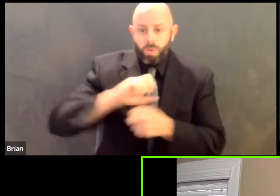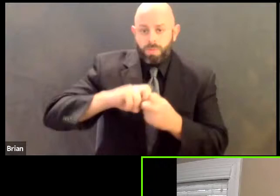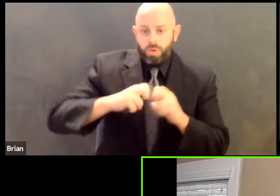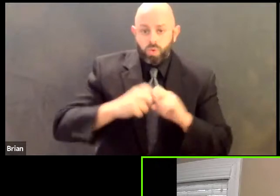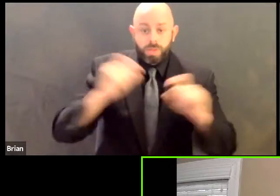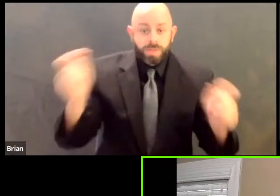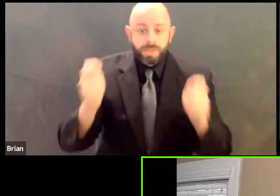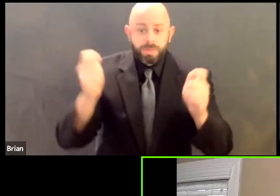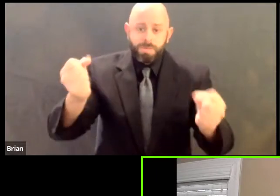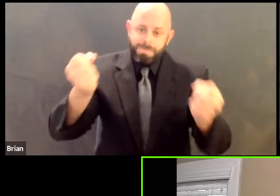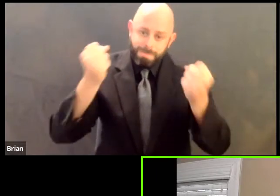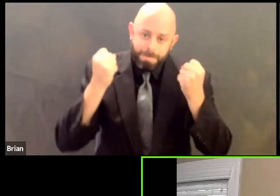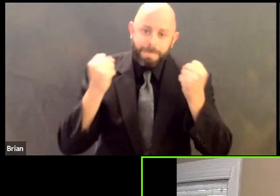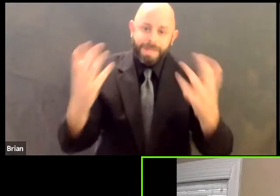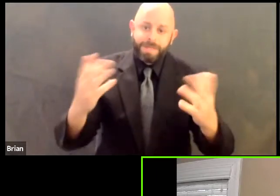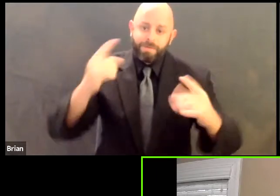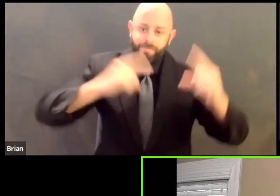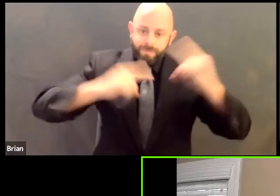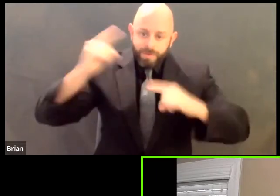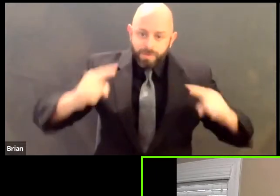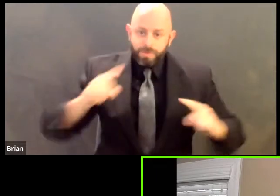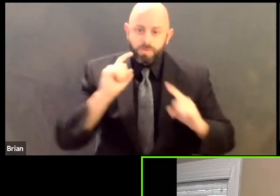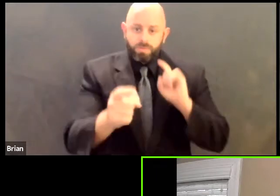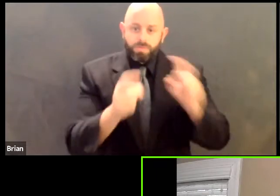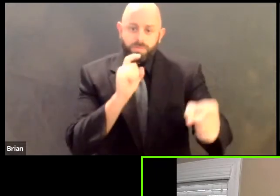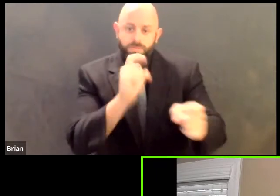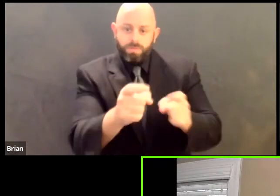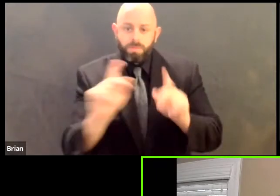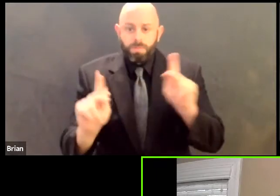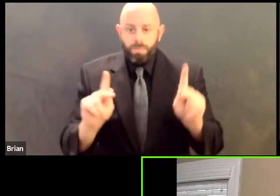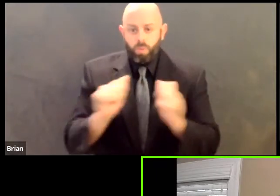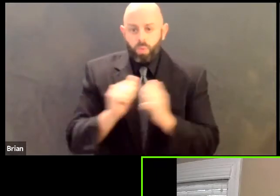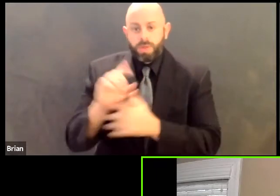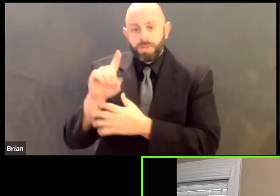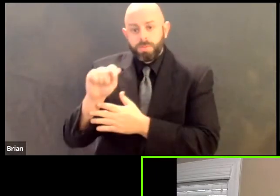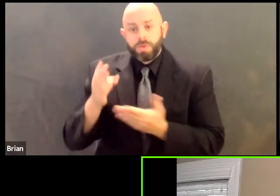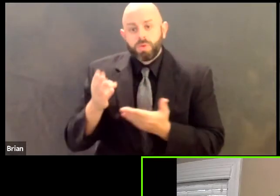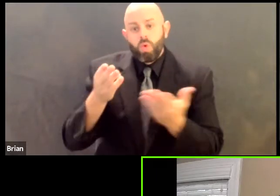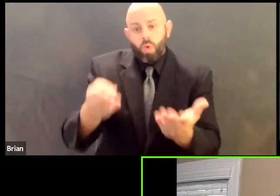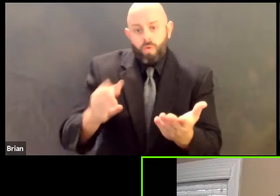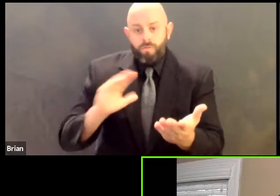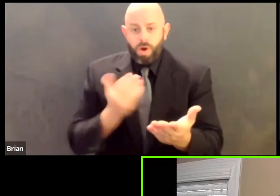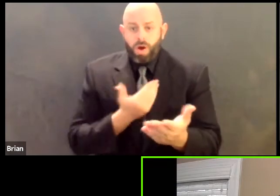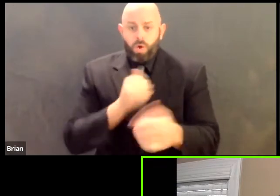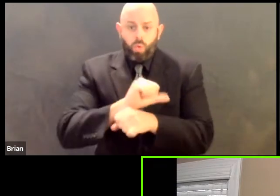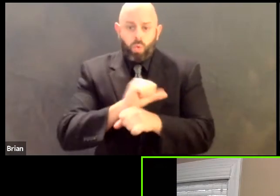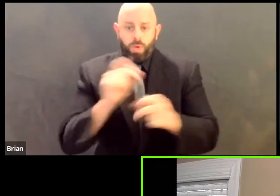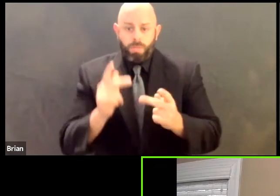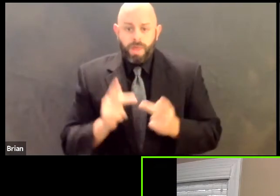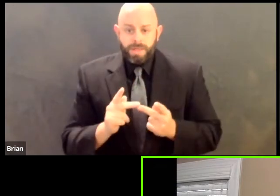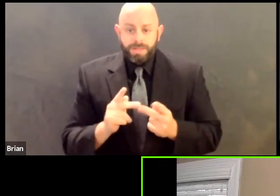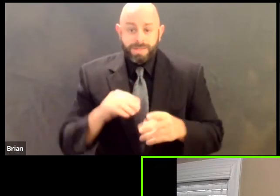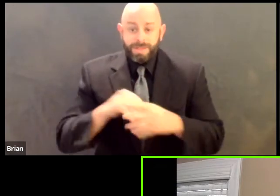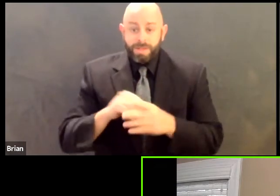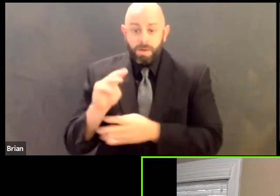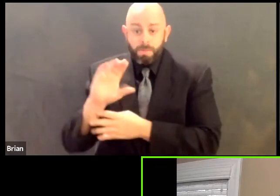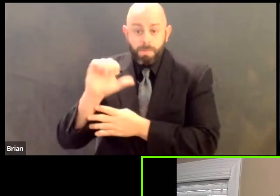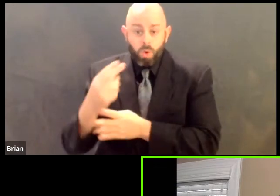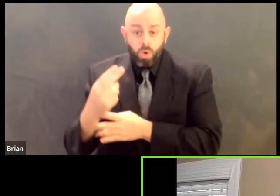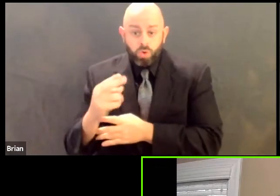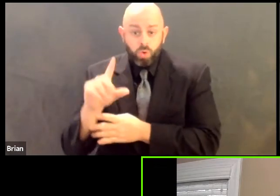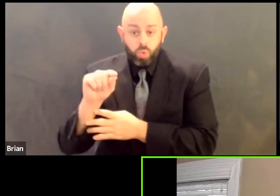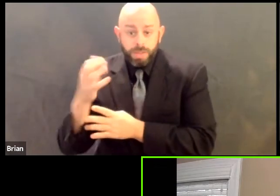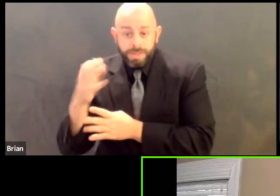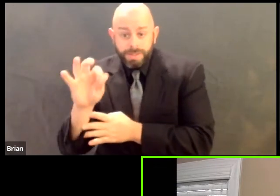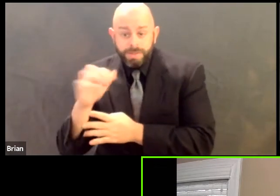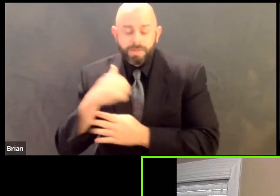and varied contributions that people with disabilities bring to our workplace. In March of 2019, I was proud to